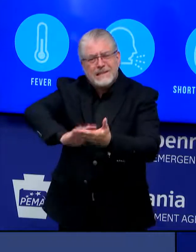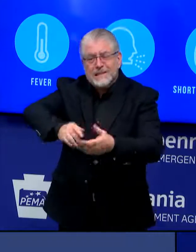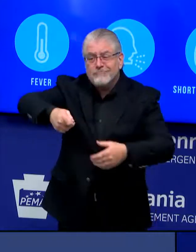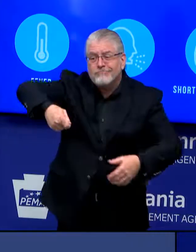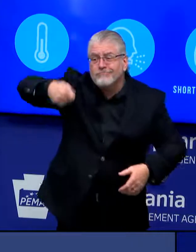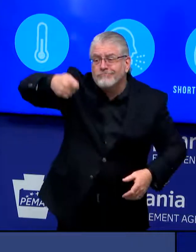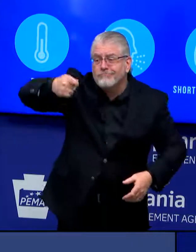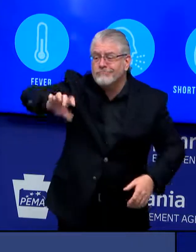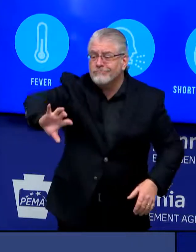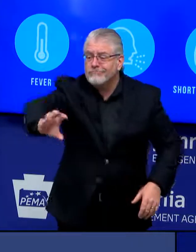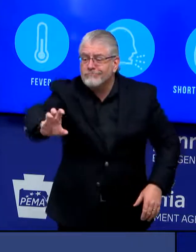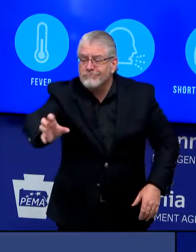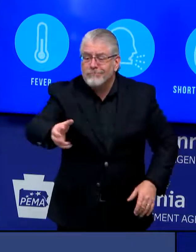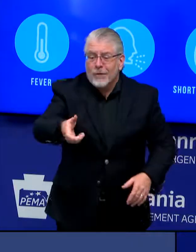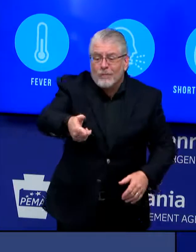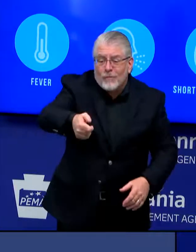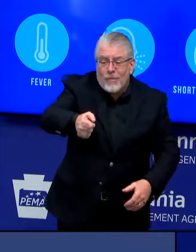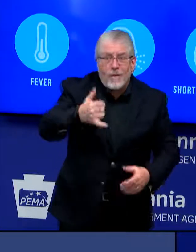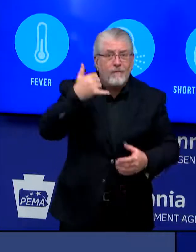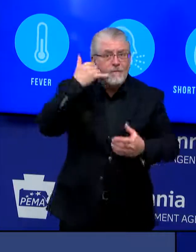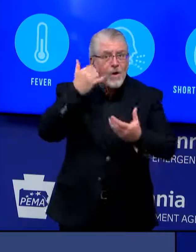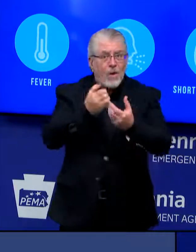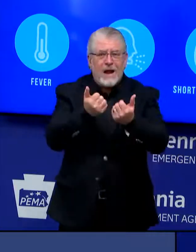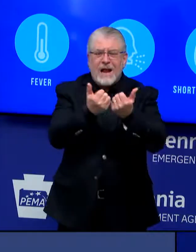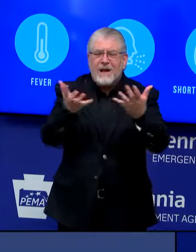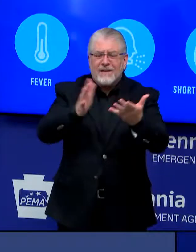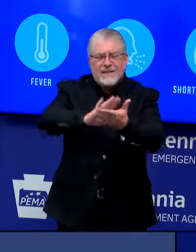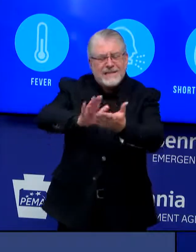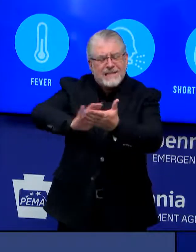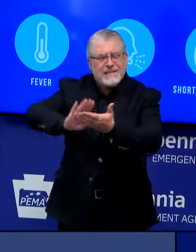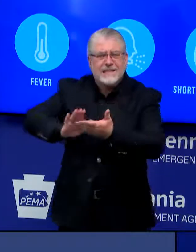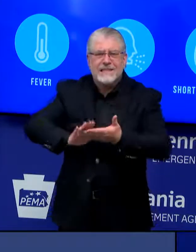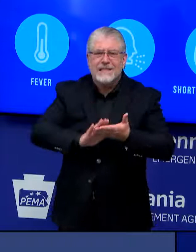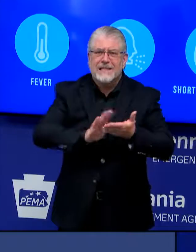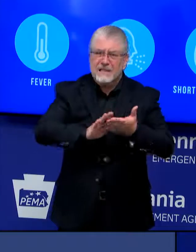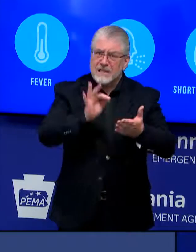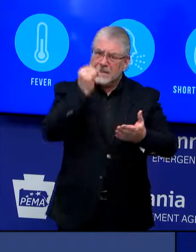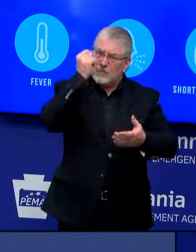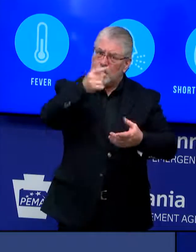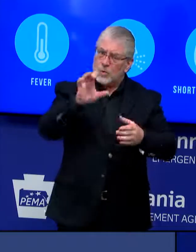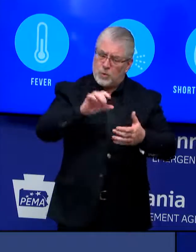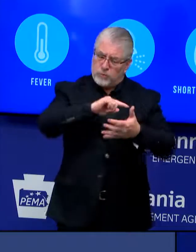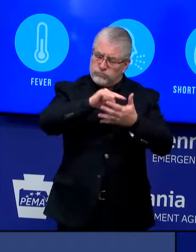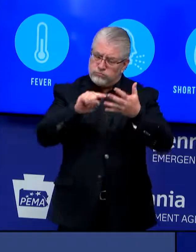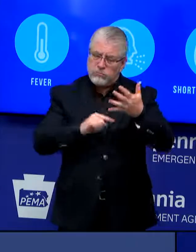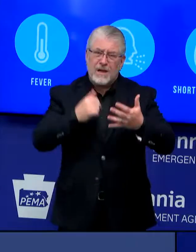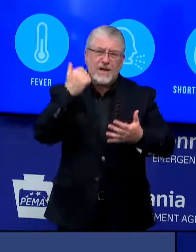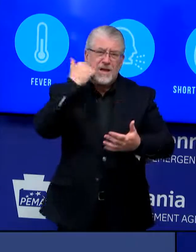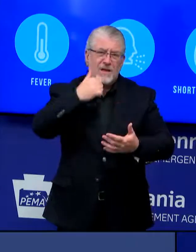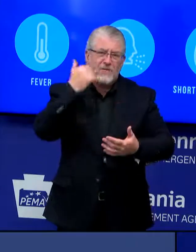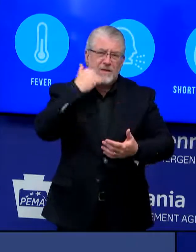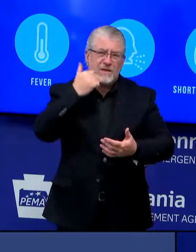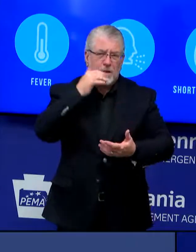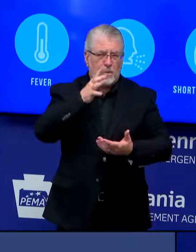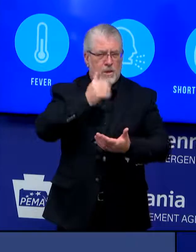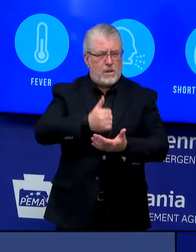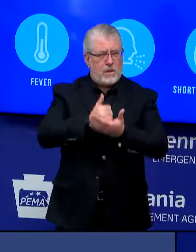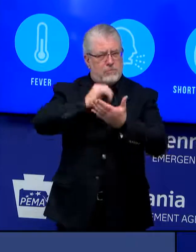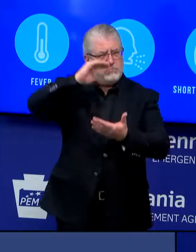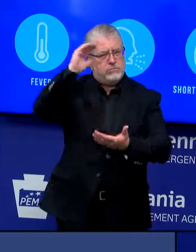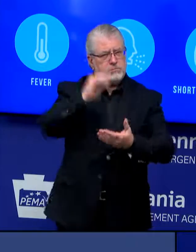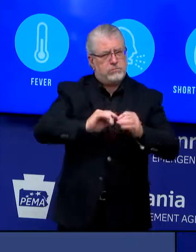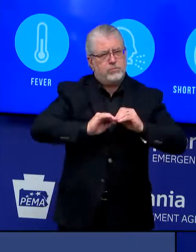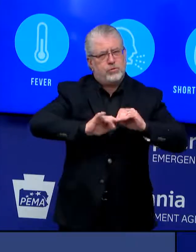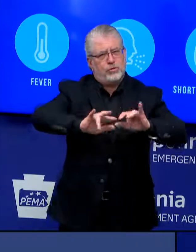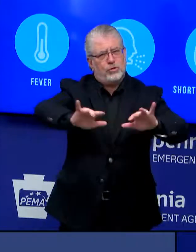of the dangerous virus, COVID-19. Remember, if you have questions about your health, please contact your